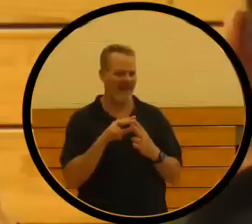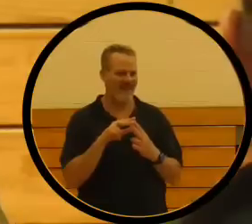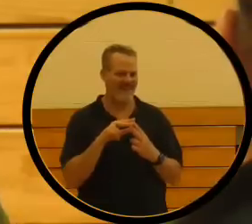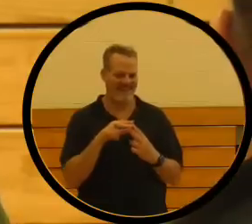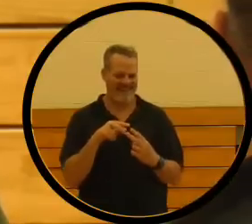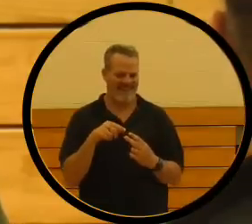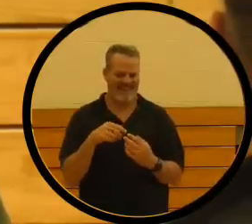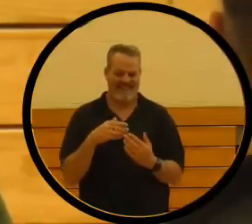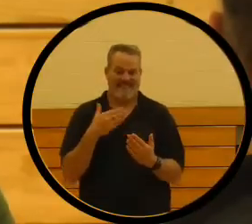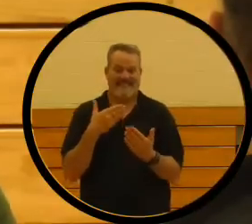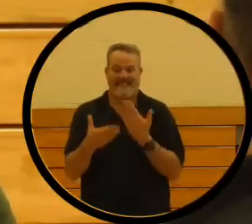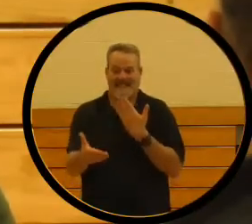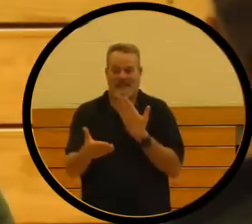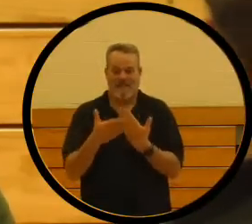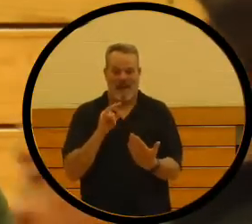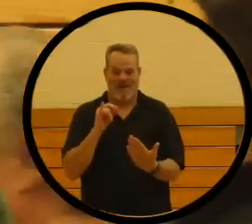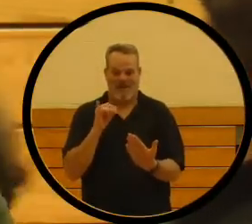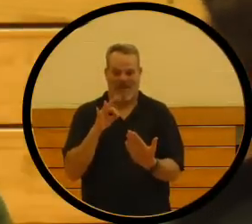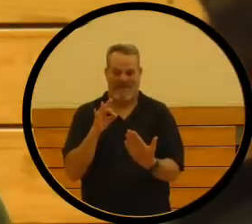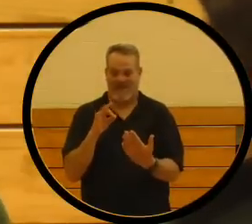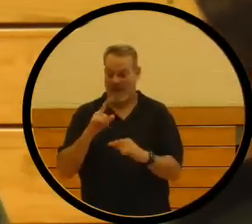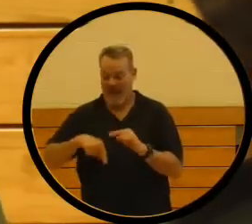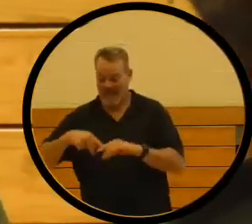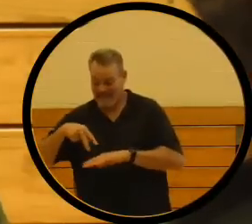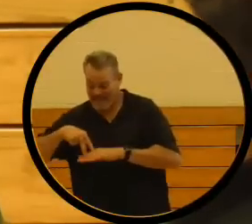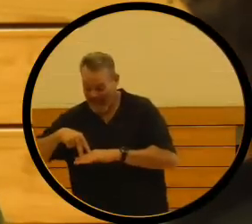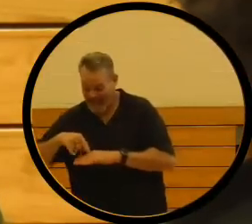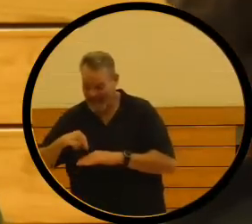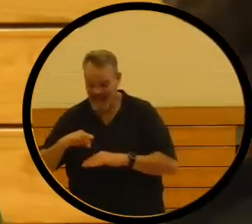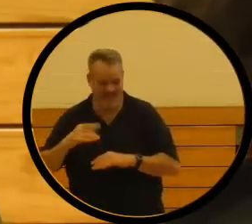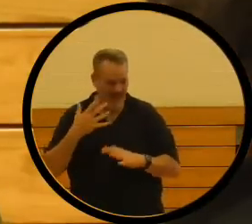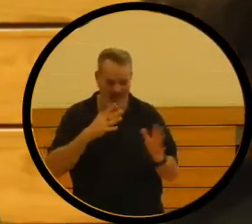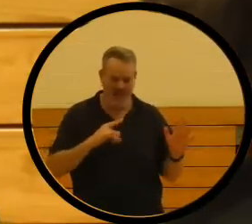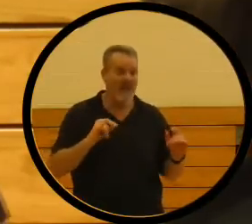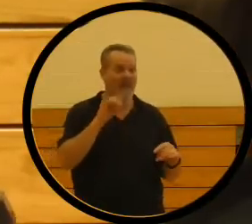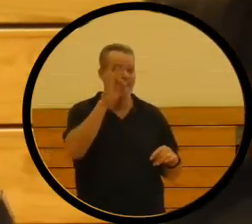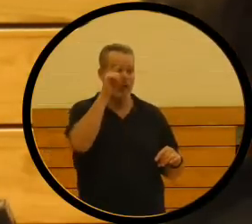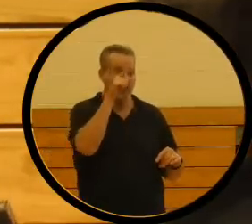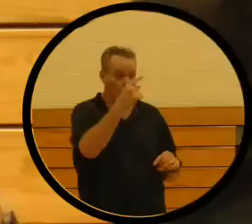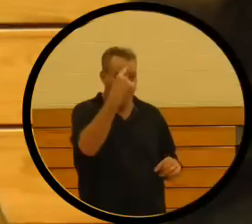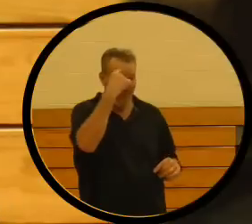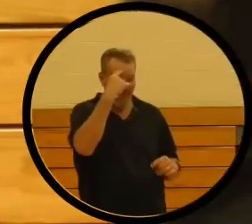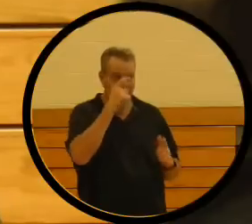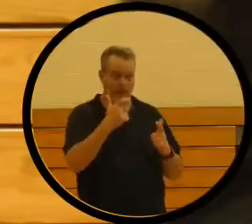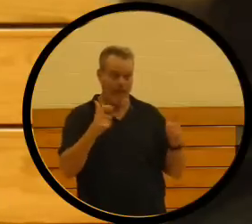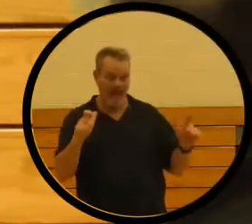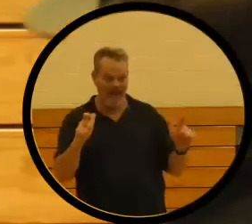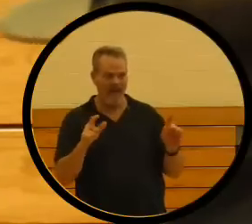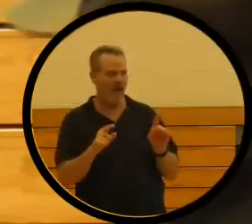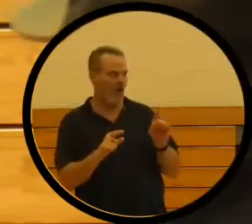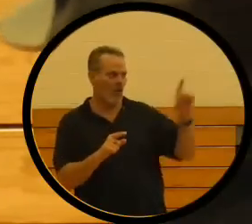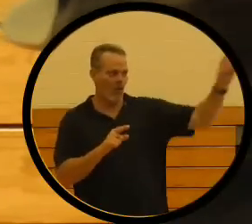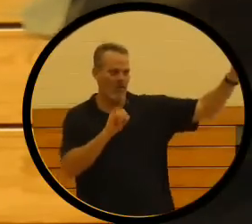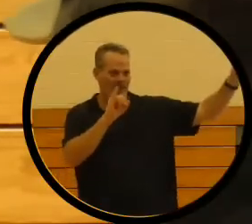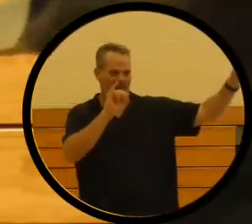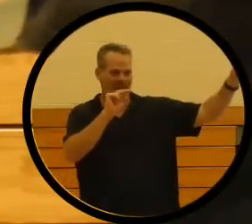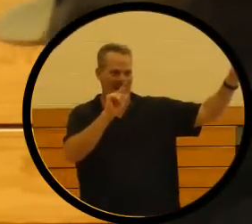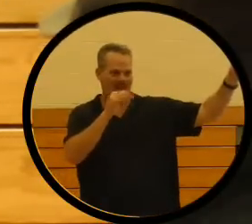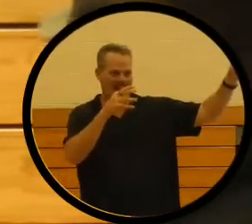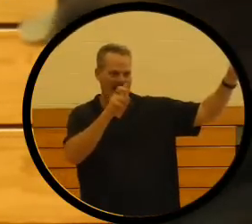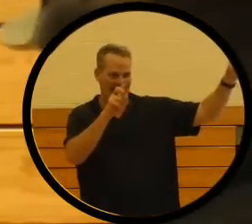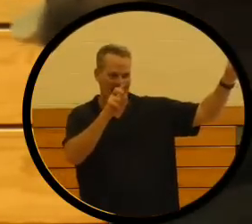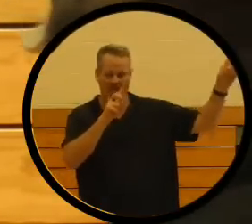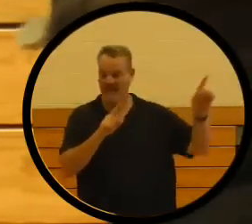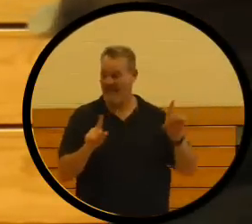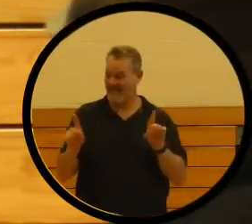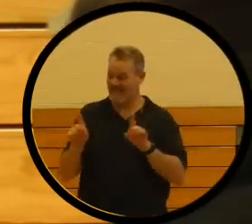idea, it doesn't matter if it's a duration or you cannot stand. If you think it's big enough, go inland. The same thing if we're living on the side